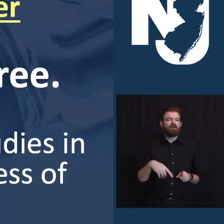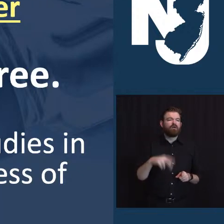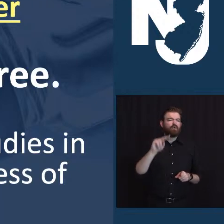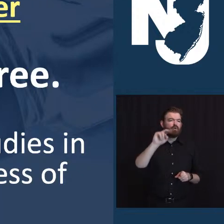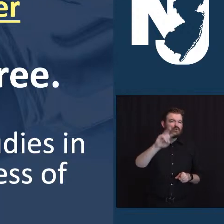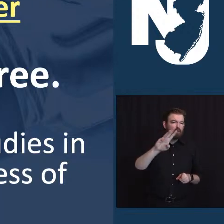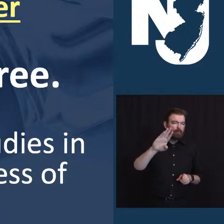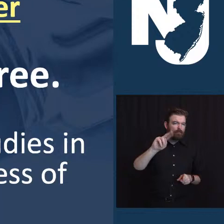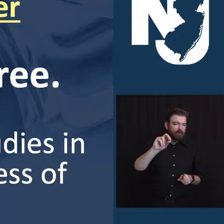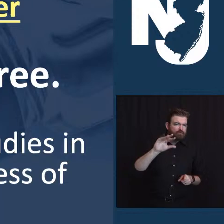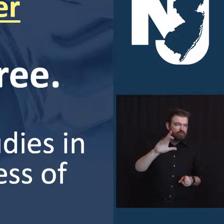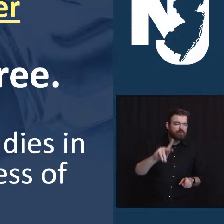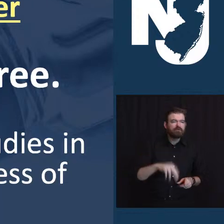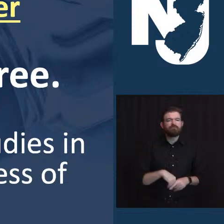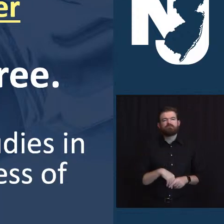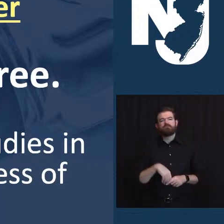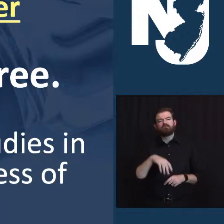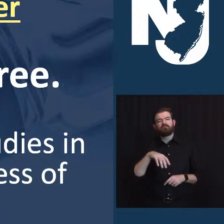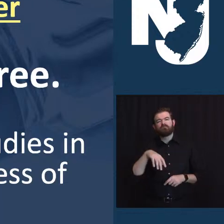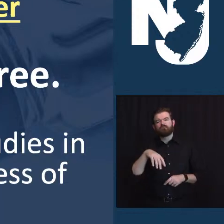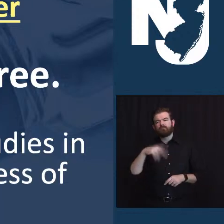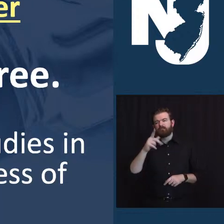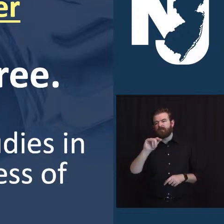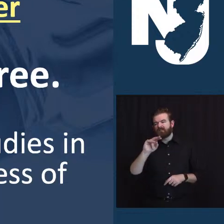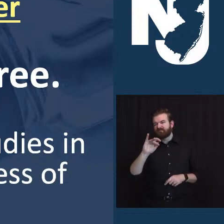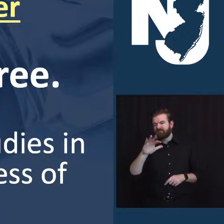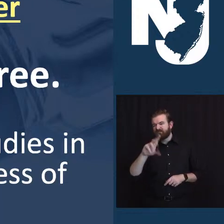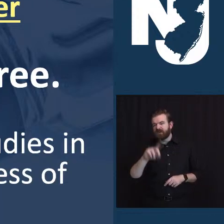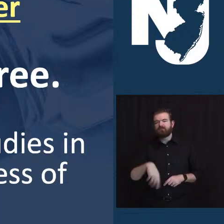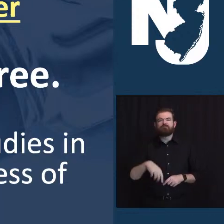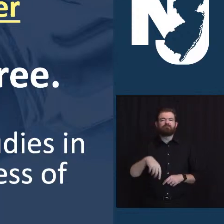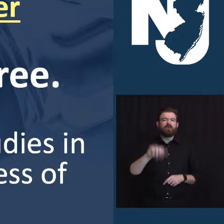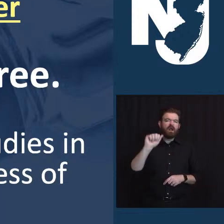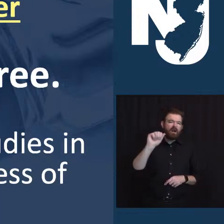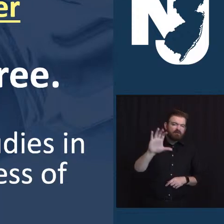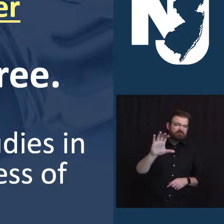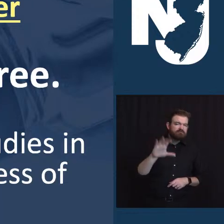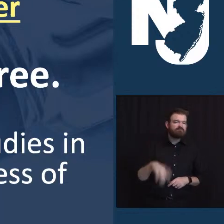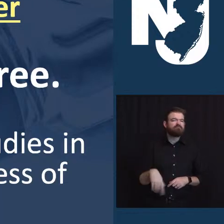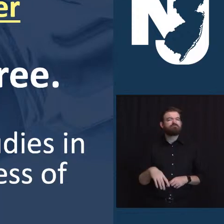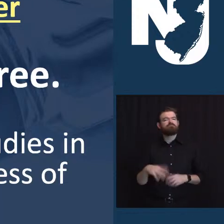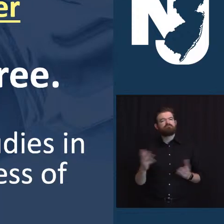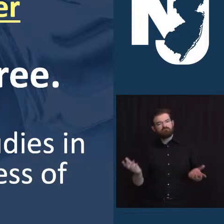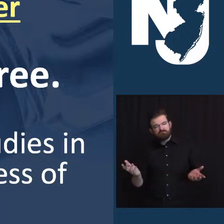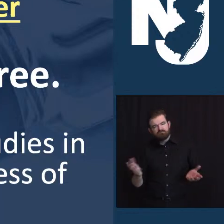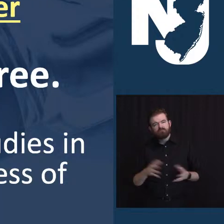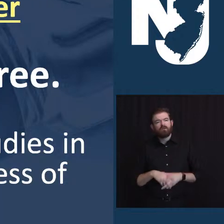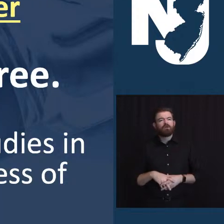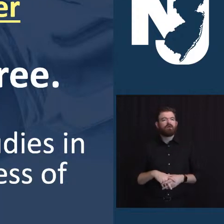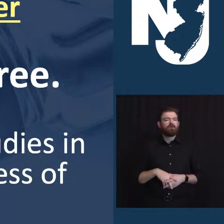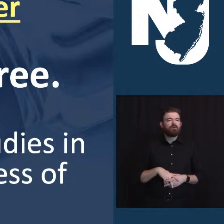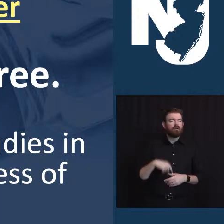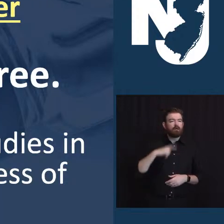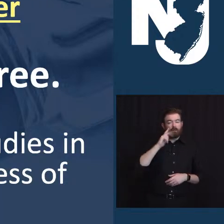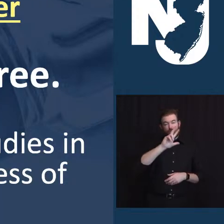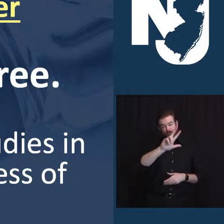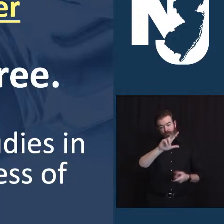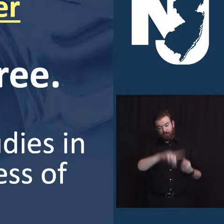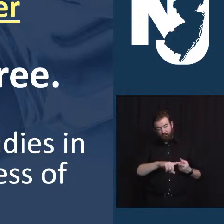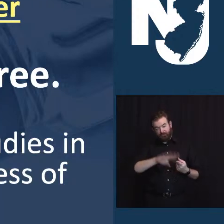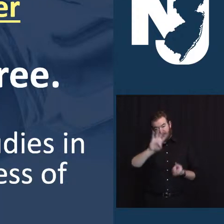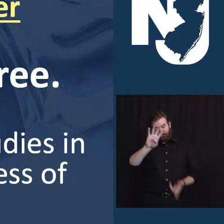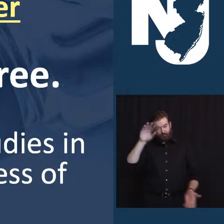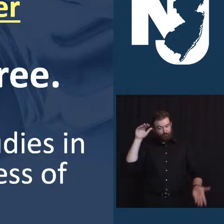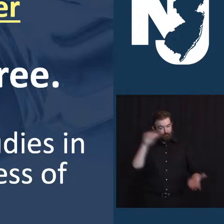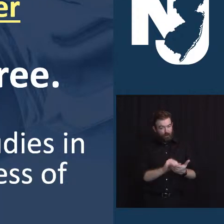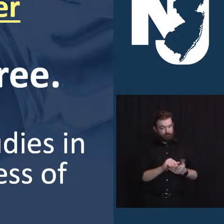City. Anecdotally, Judy, this is what I'm hearing. 3,000 to 4,000 interactions a day in those